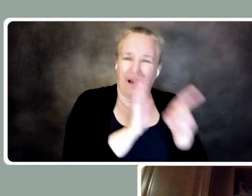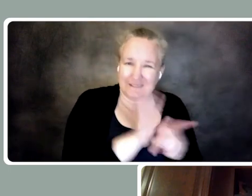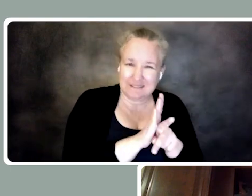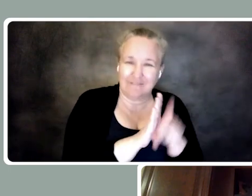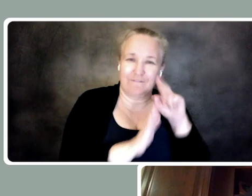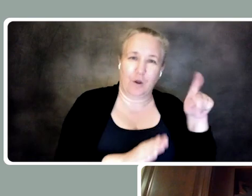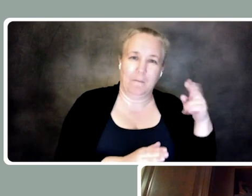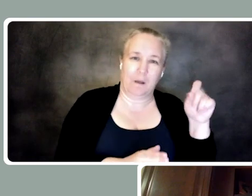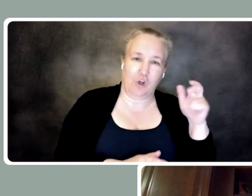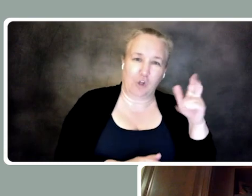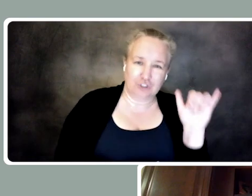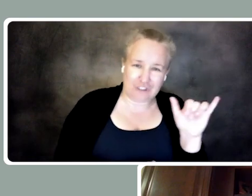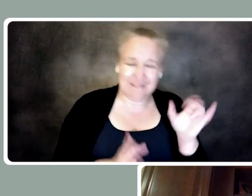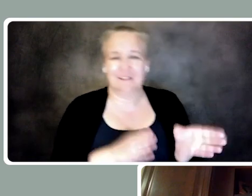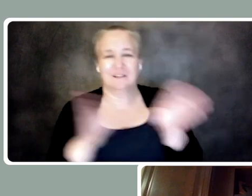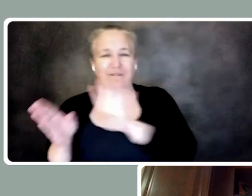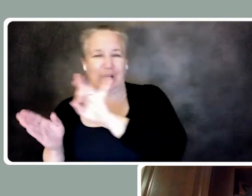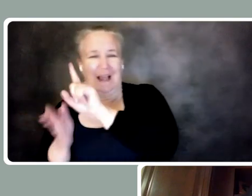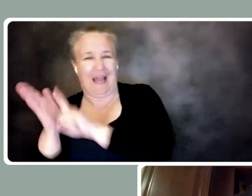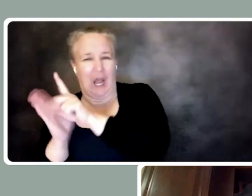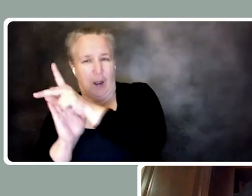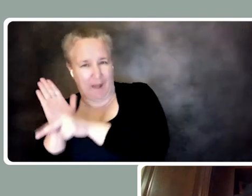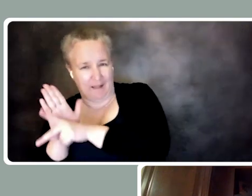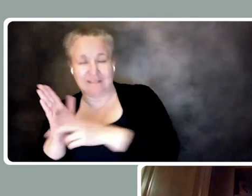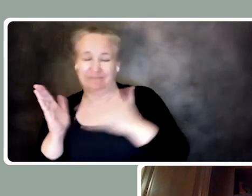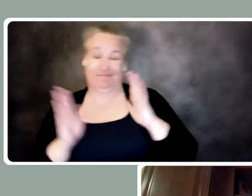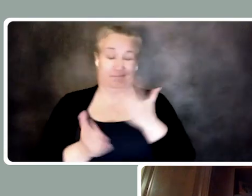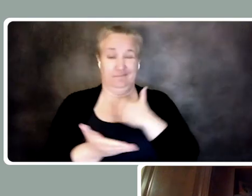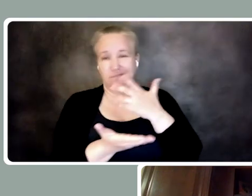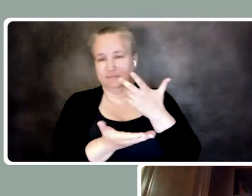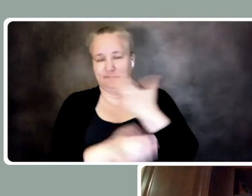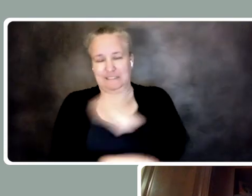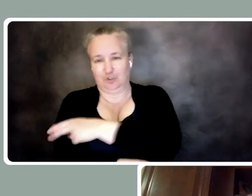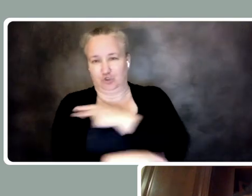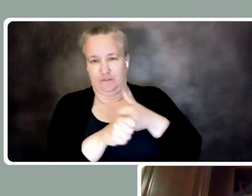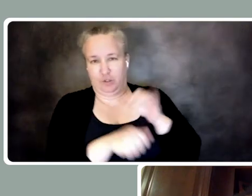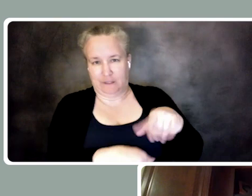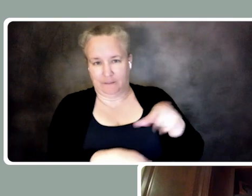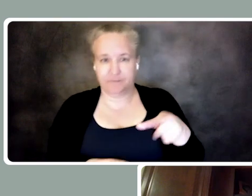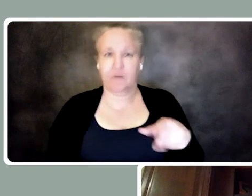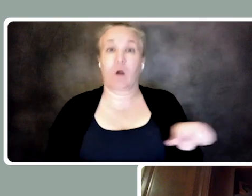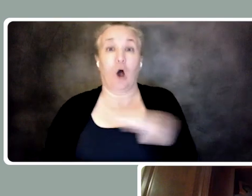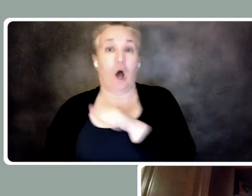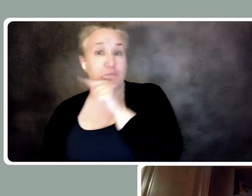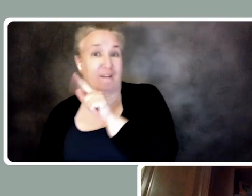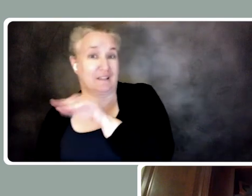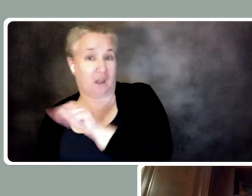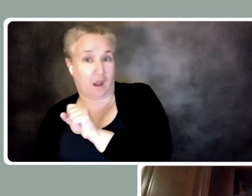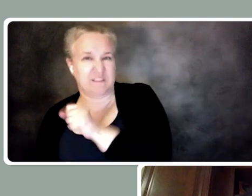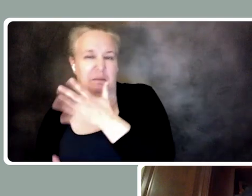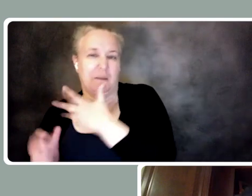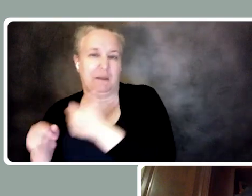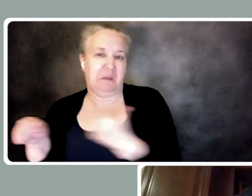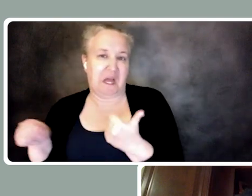policy for receptors. So that's kind of the standard that our institution follows. There are some other private labs which could lag behind by 3